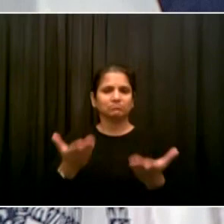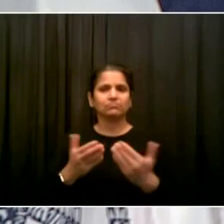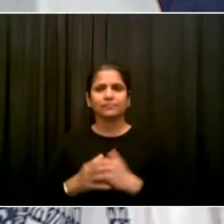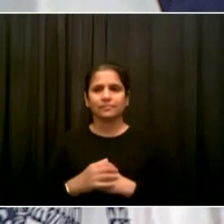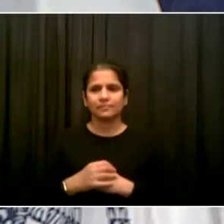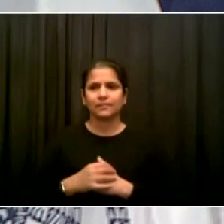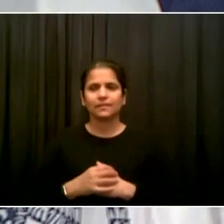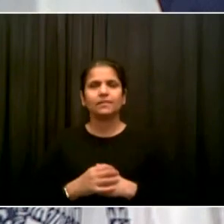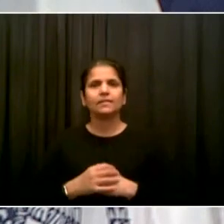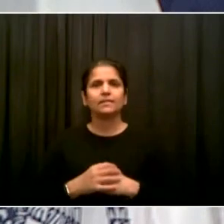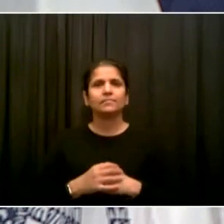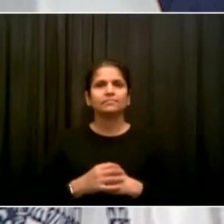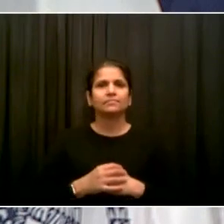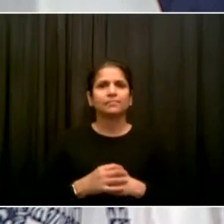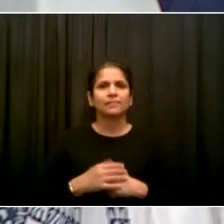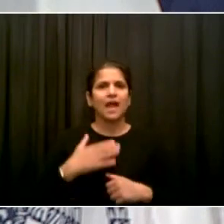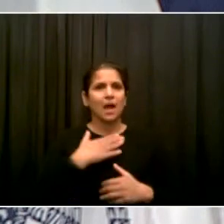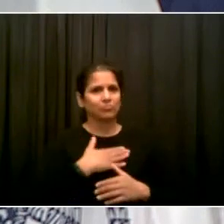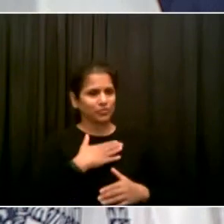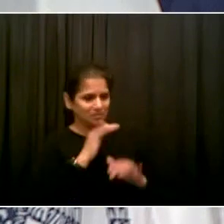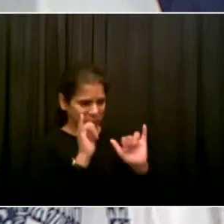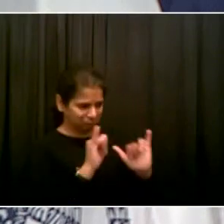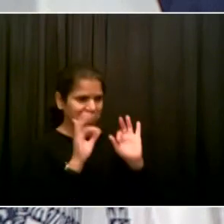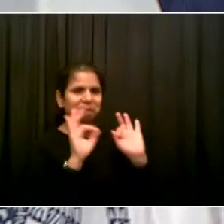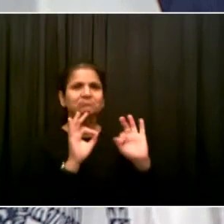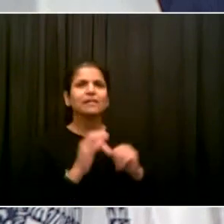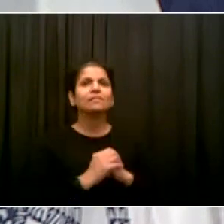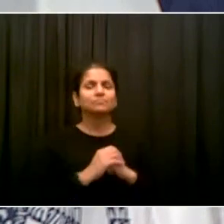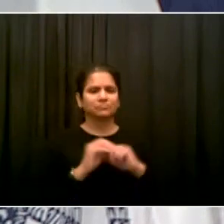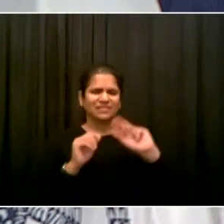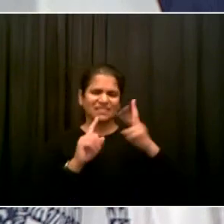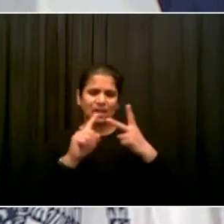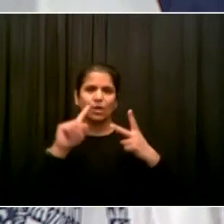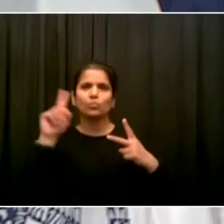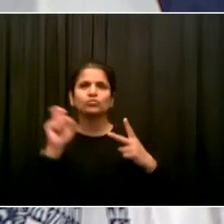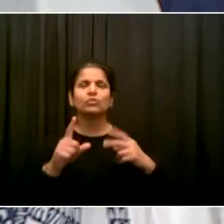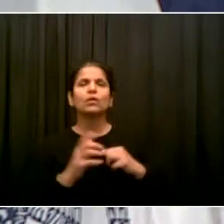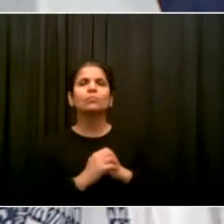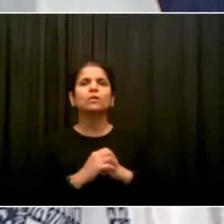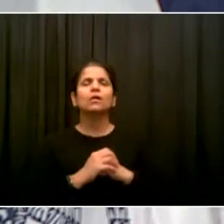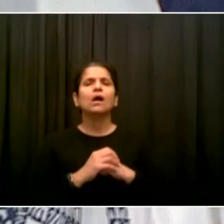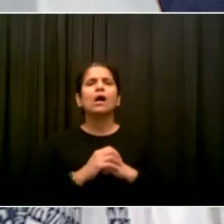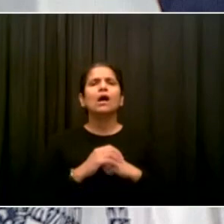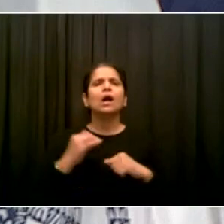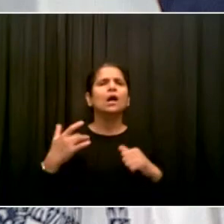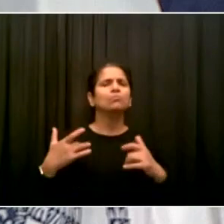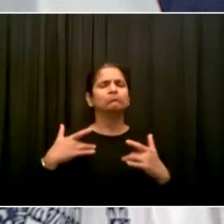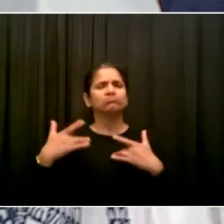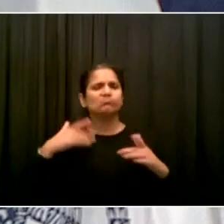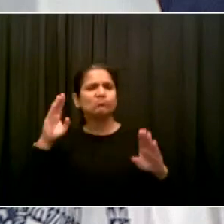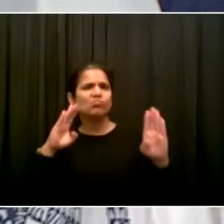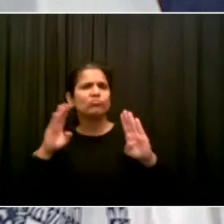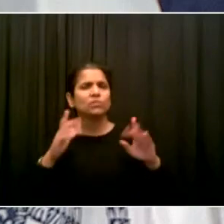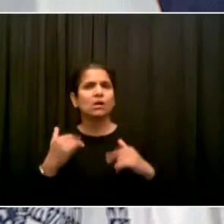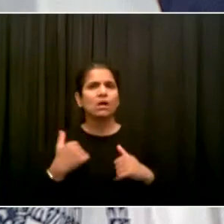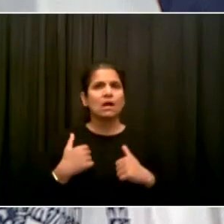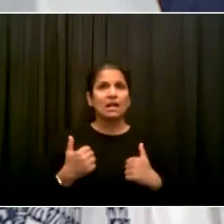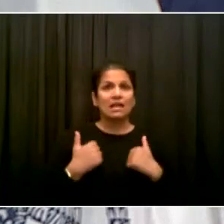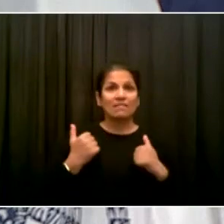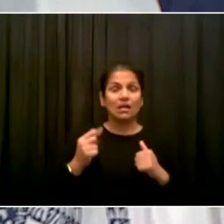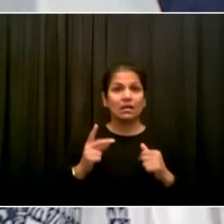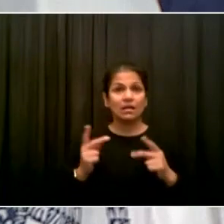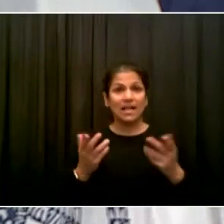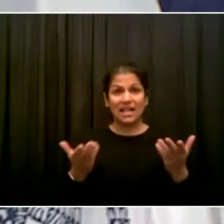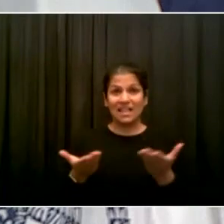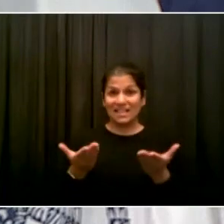concerns about whether or not there's been sufficient follow through for people who live in New York City, who are in the shelter system and suffering